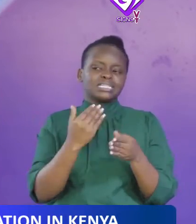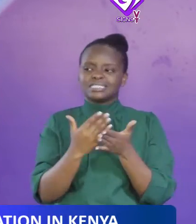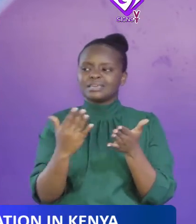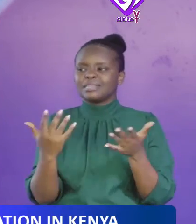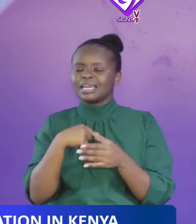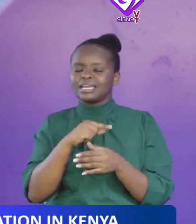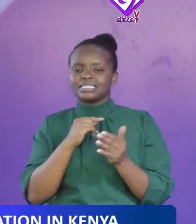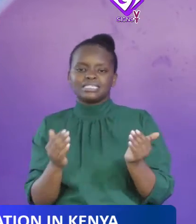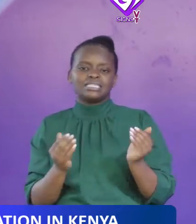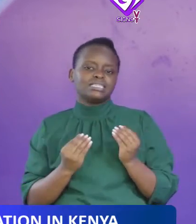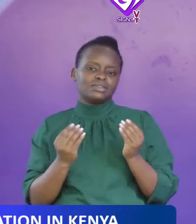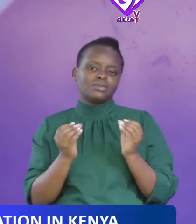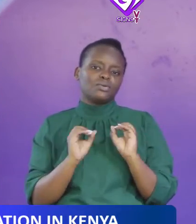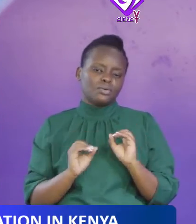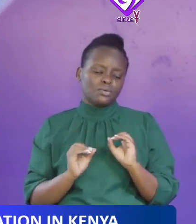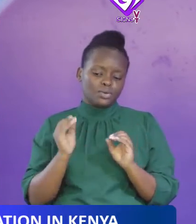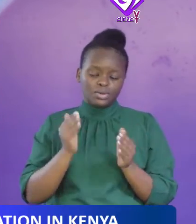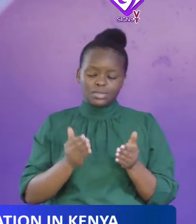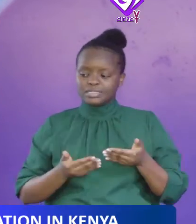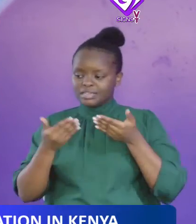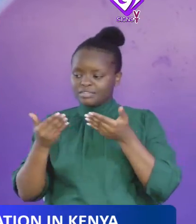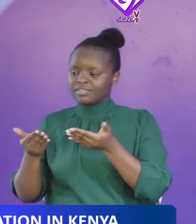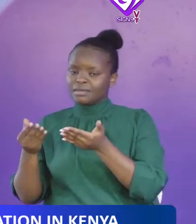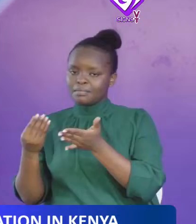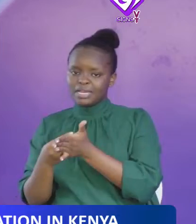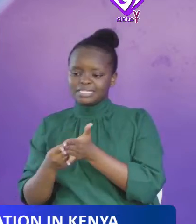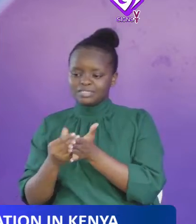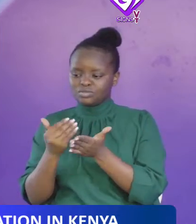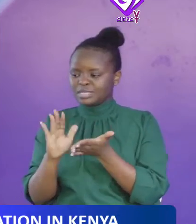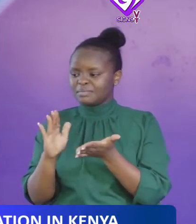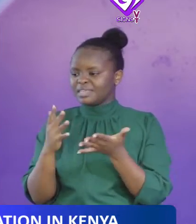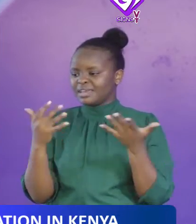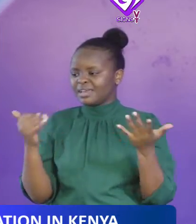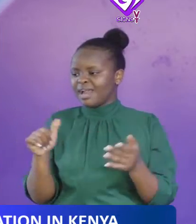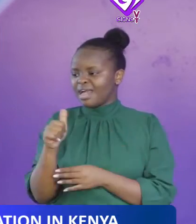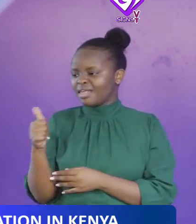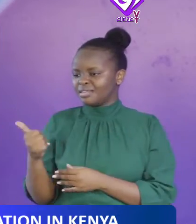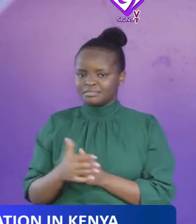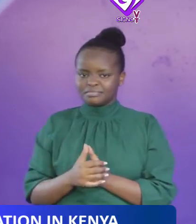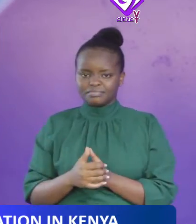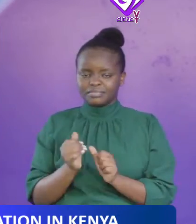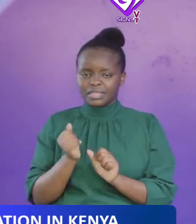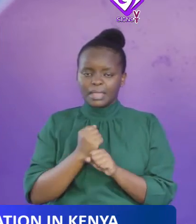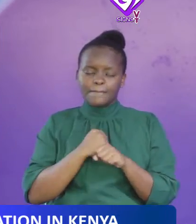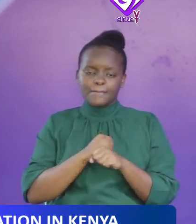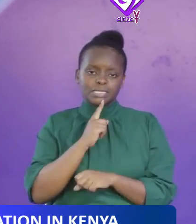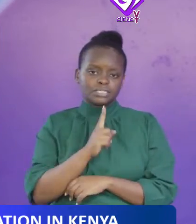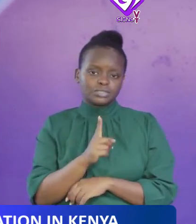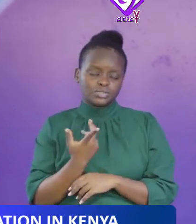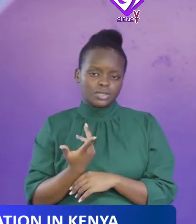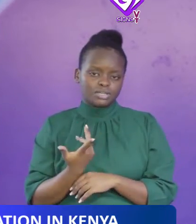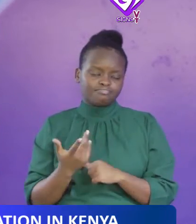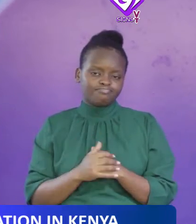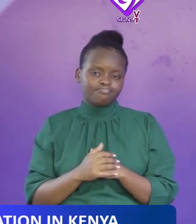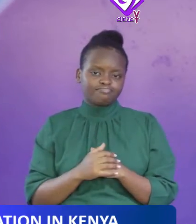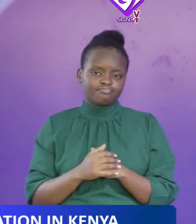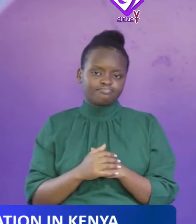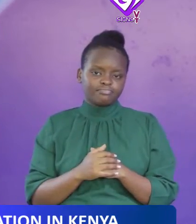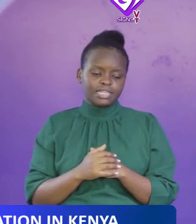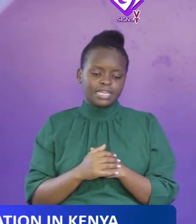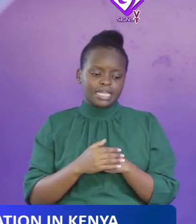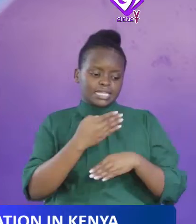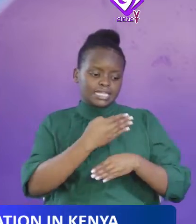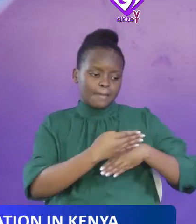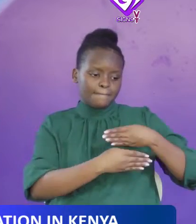need. Direct that money to something else. Yeah. Maybe making sure that the facilities that